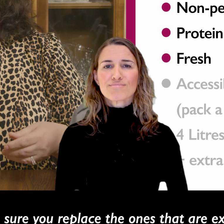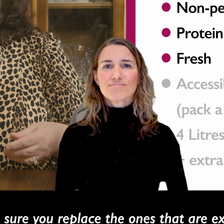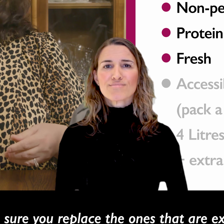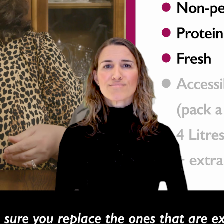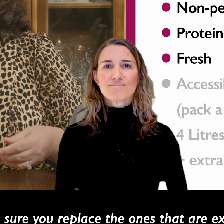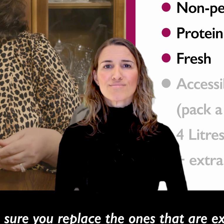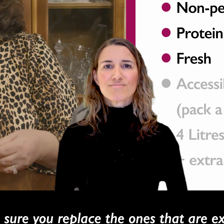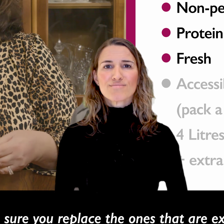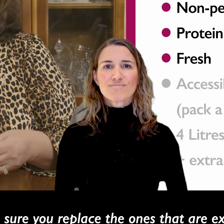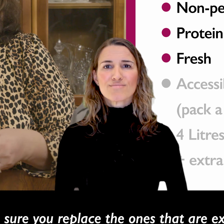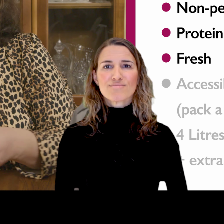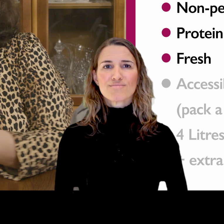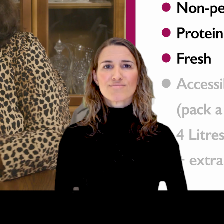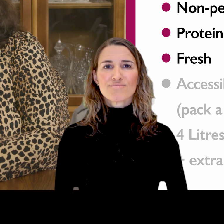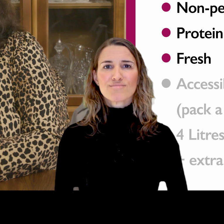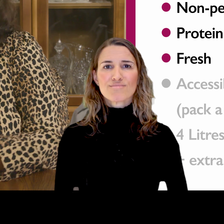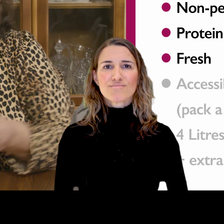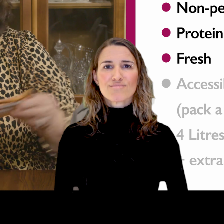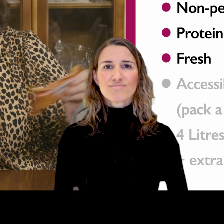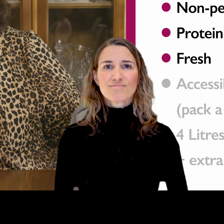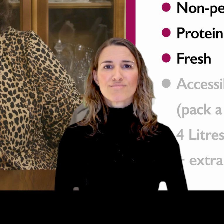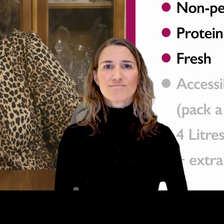expired.